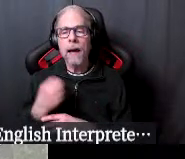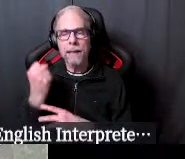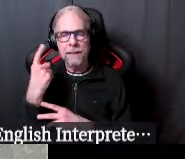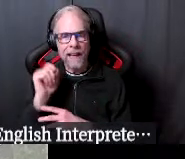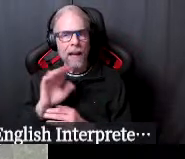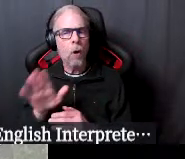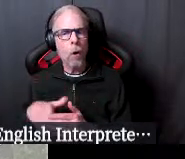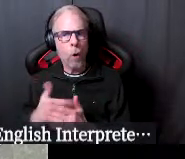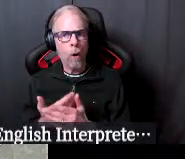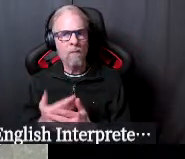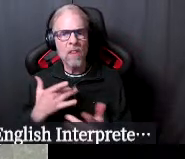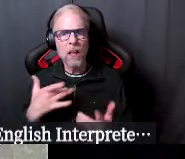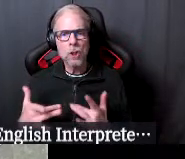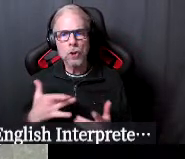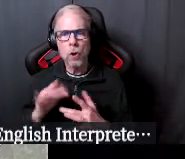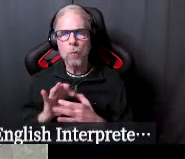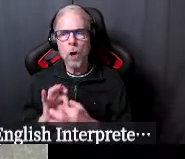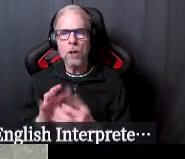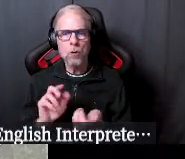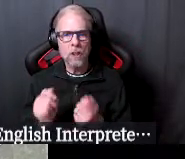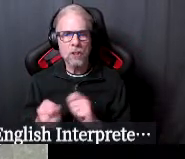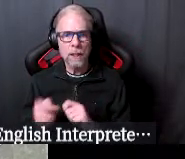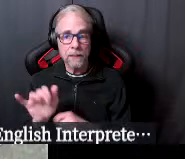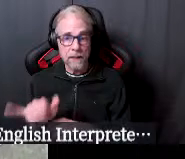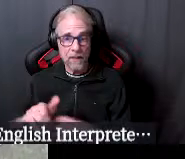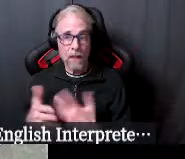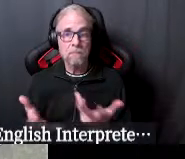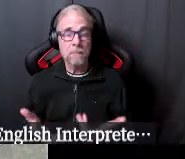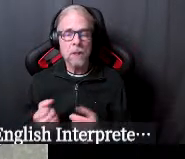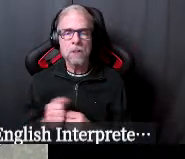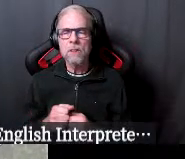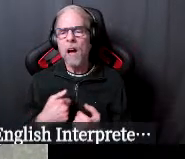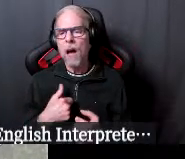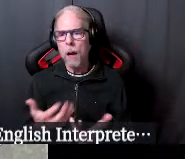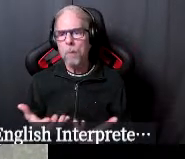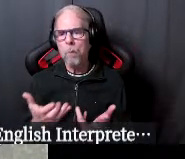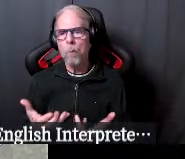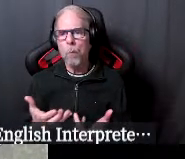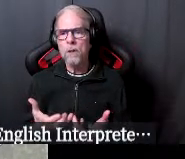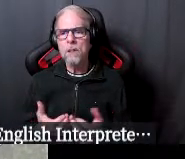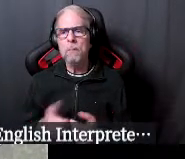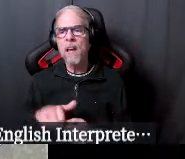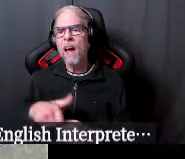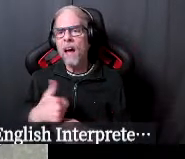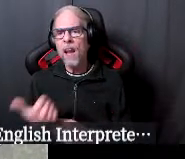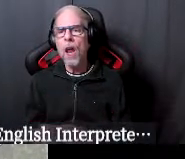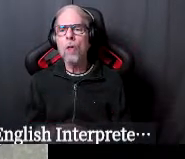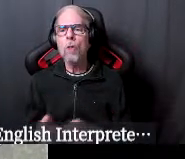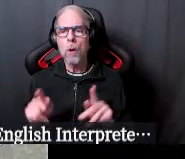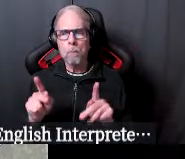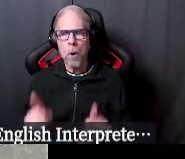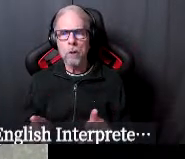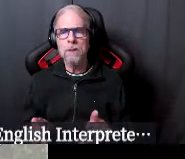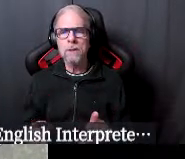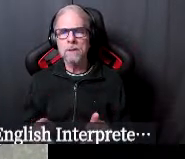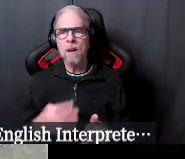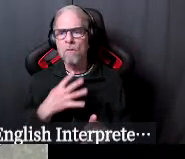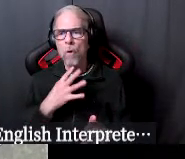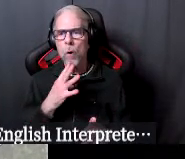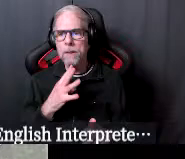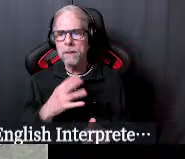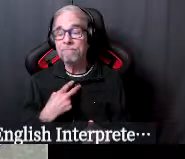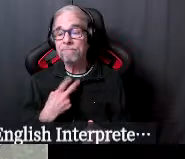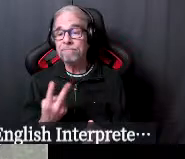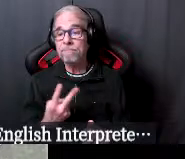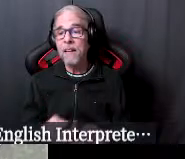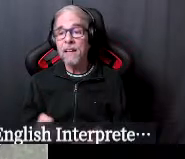concern regarding changes to it. So I just wanted to be another voice out there raising that